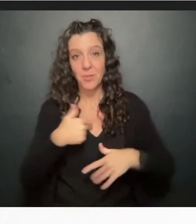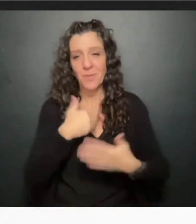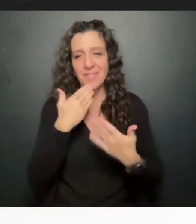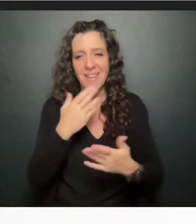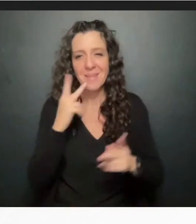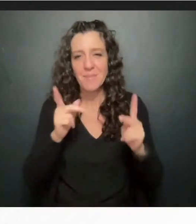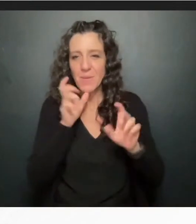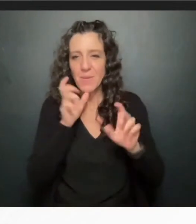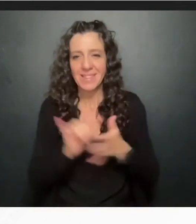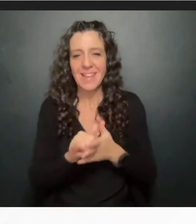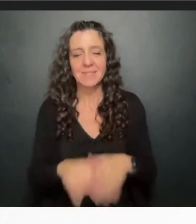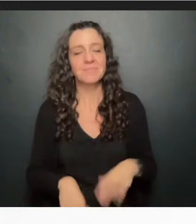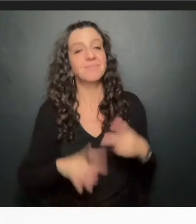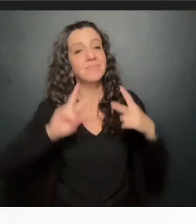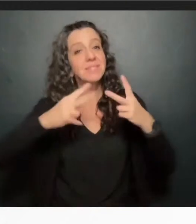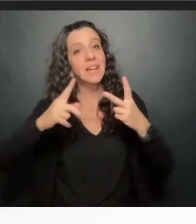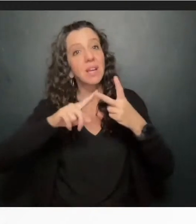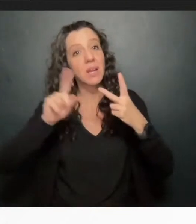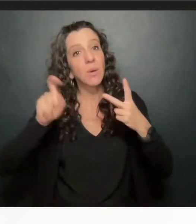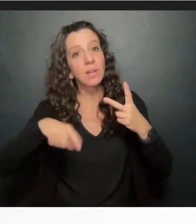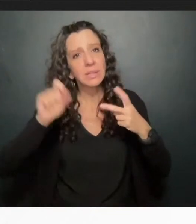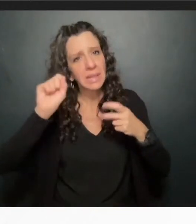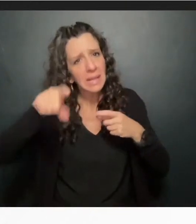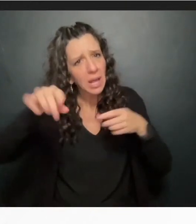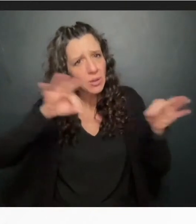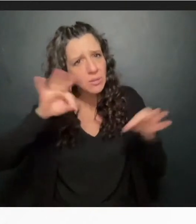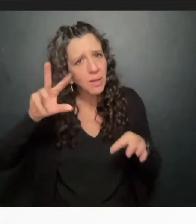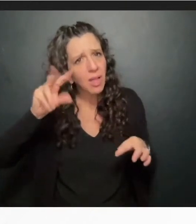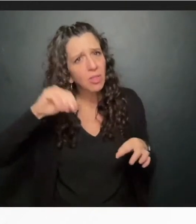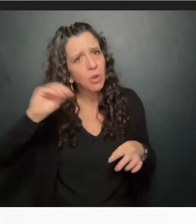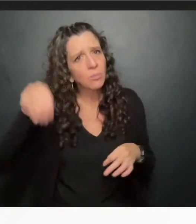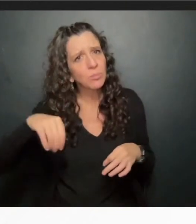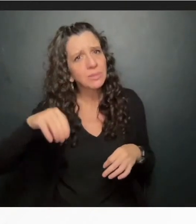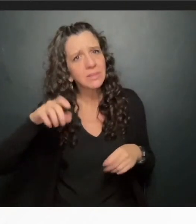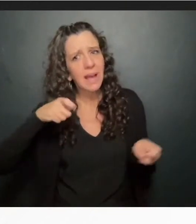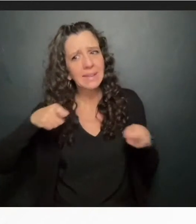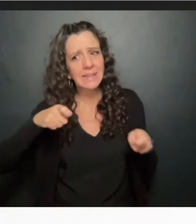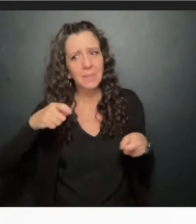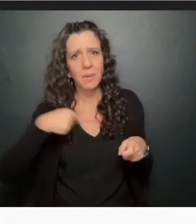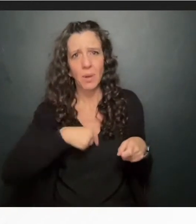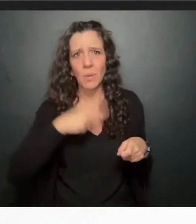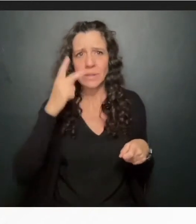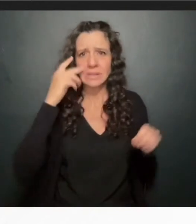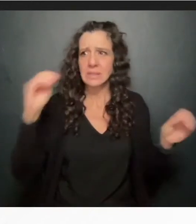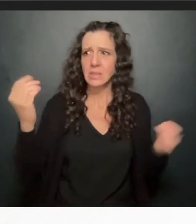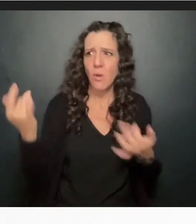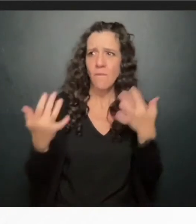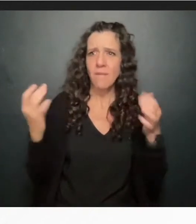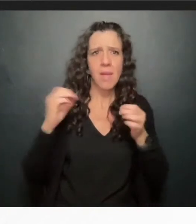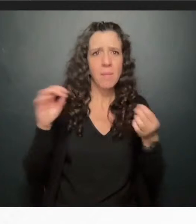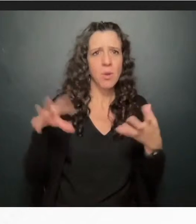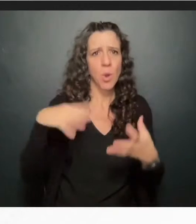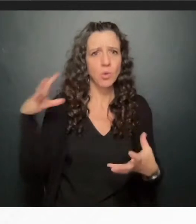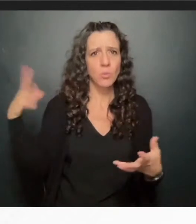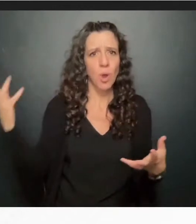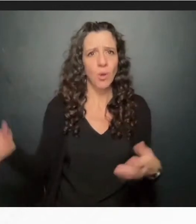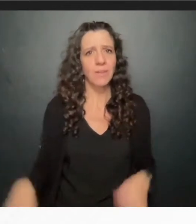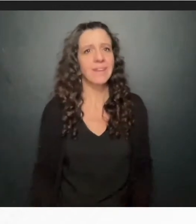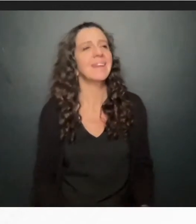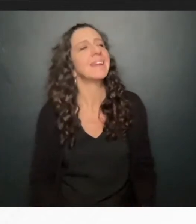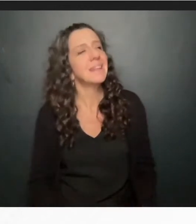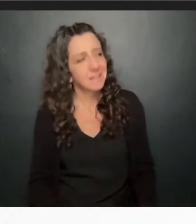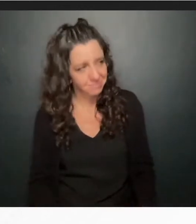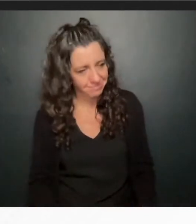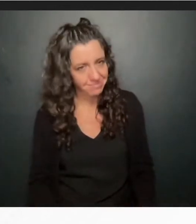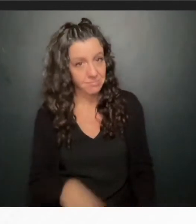Second question is, can you explain the 30% containment? There's no flames seen or smoke. Yes, optics can be